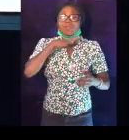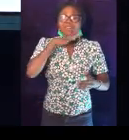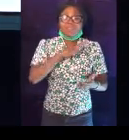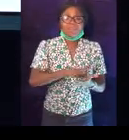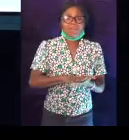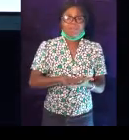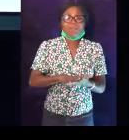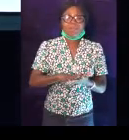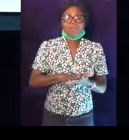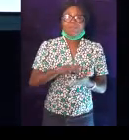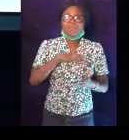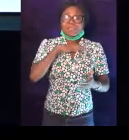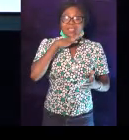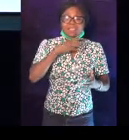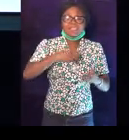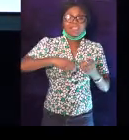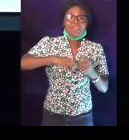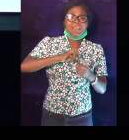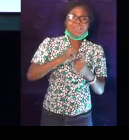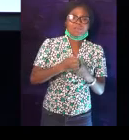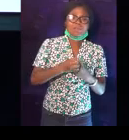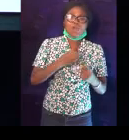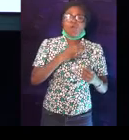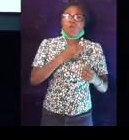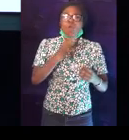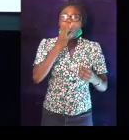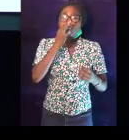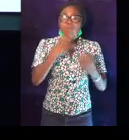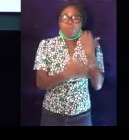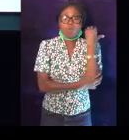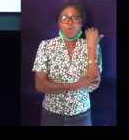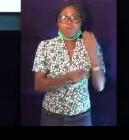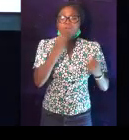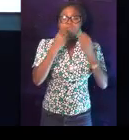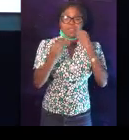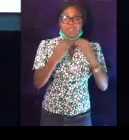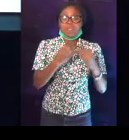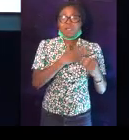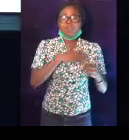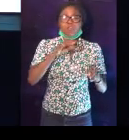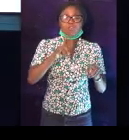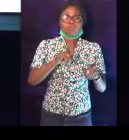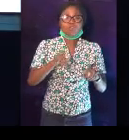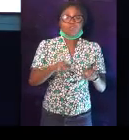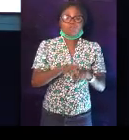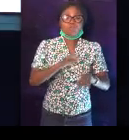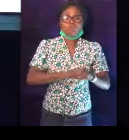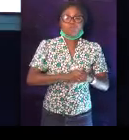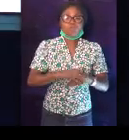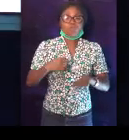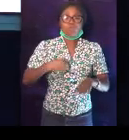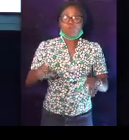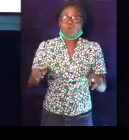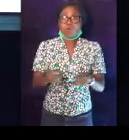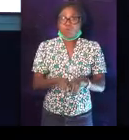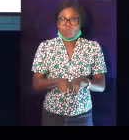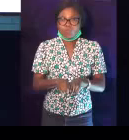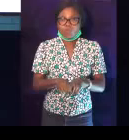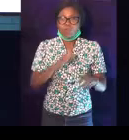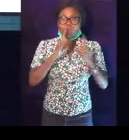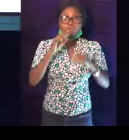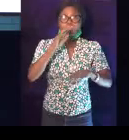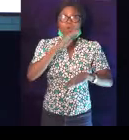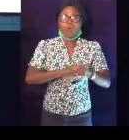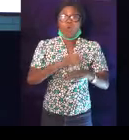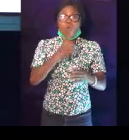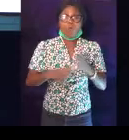about unhygienic environment, sex, poor feeding and disease, and so on. We also talked about things to do to keep